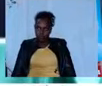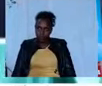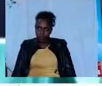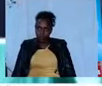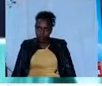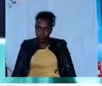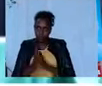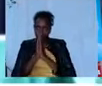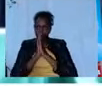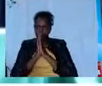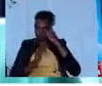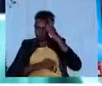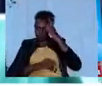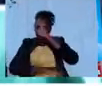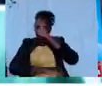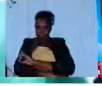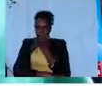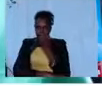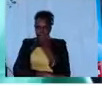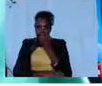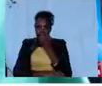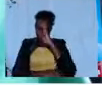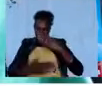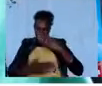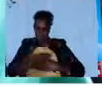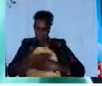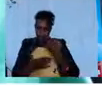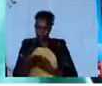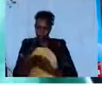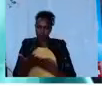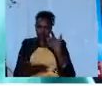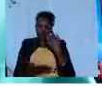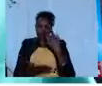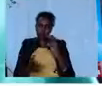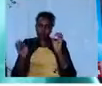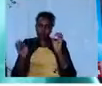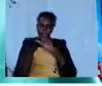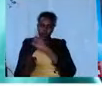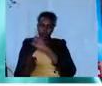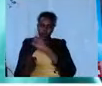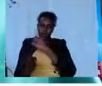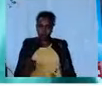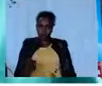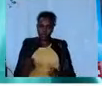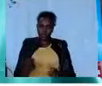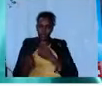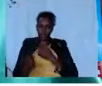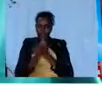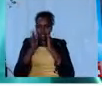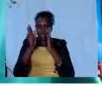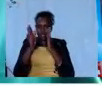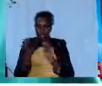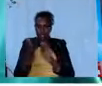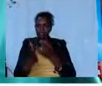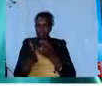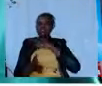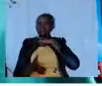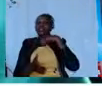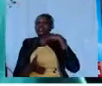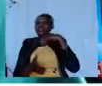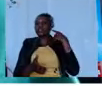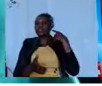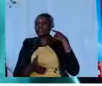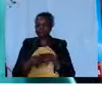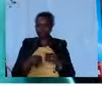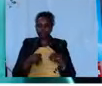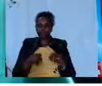The prayer of the day, the first Sunday of the Trinity. O God, our Father, whose Son, our Savior, was healed and restored many of perfect